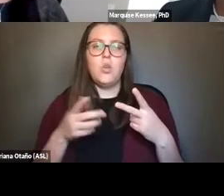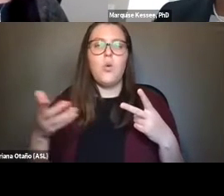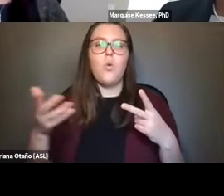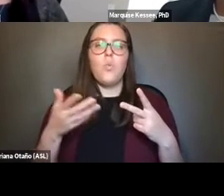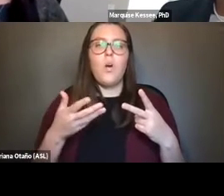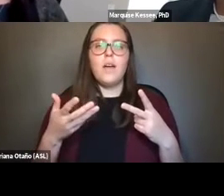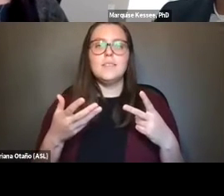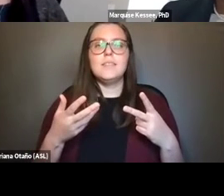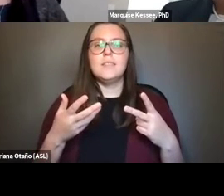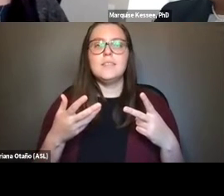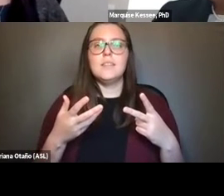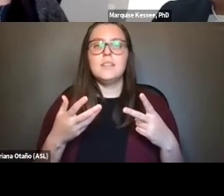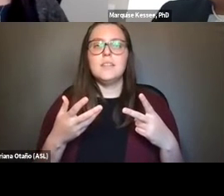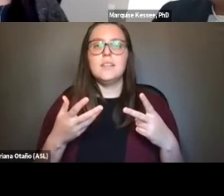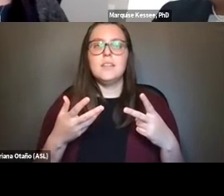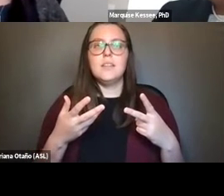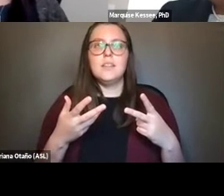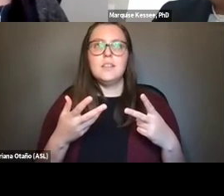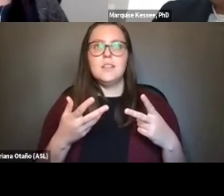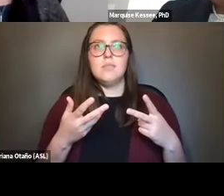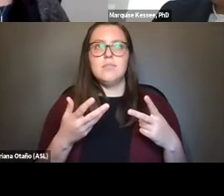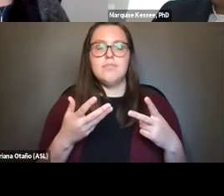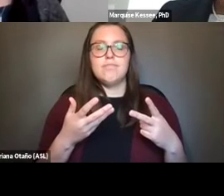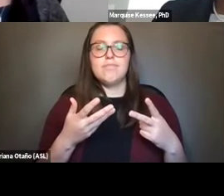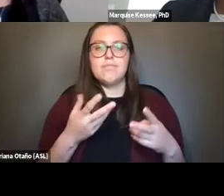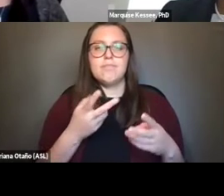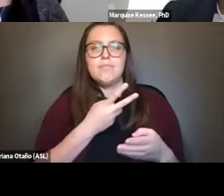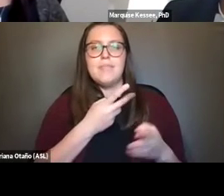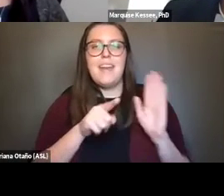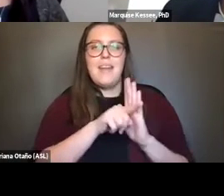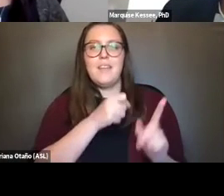what pitfalls should students avoid?